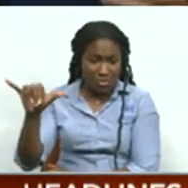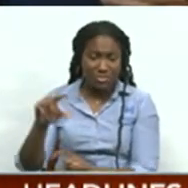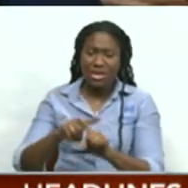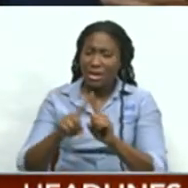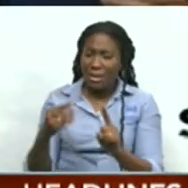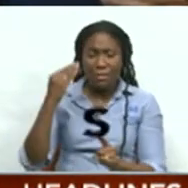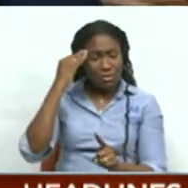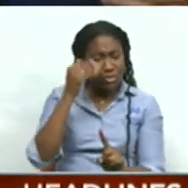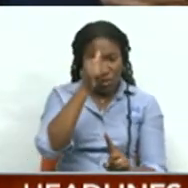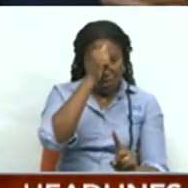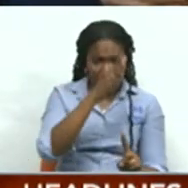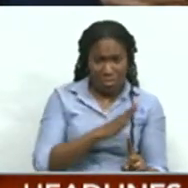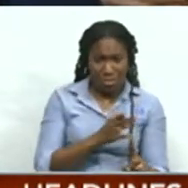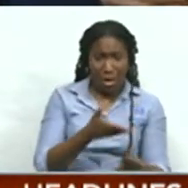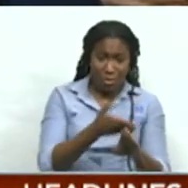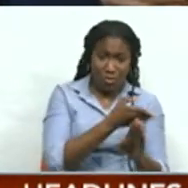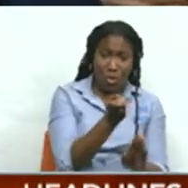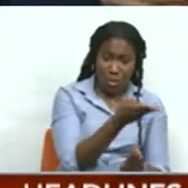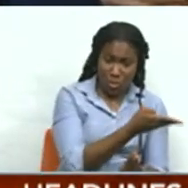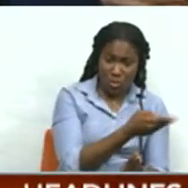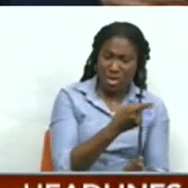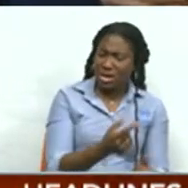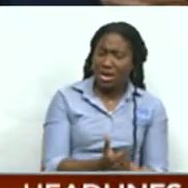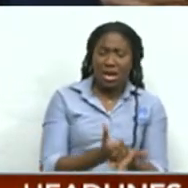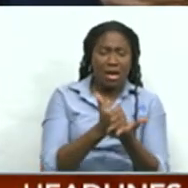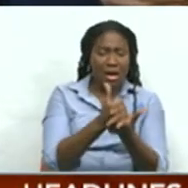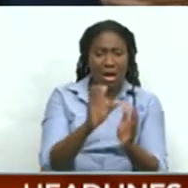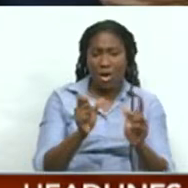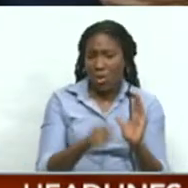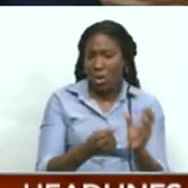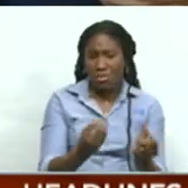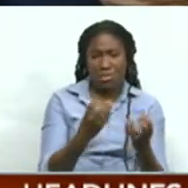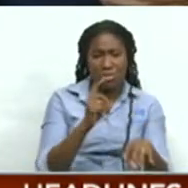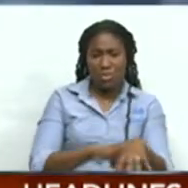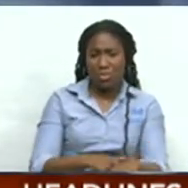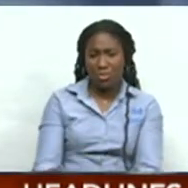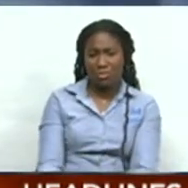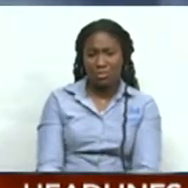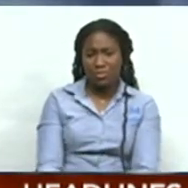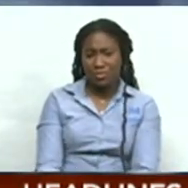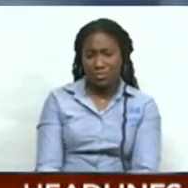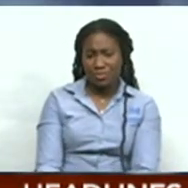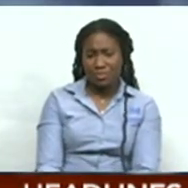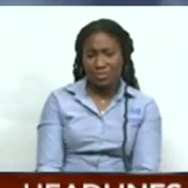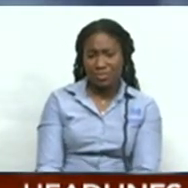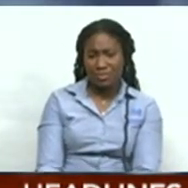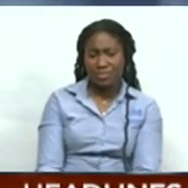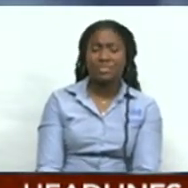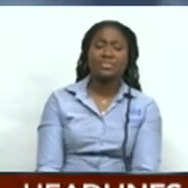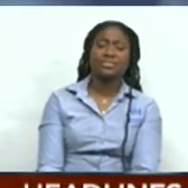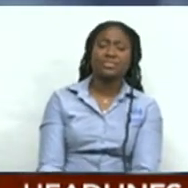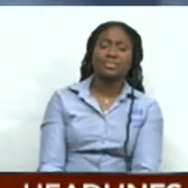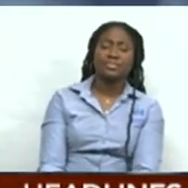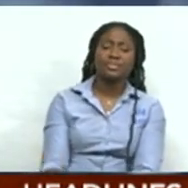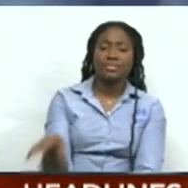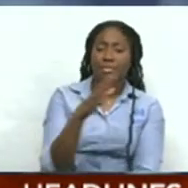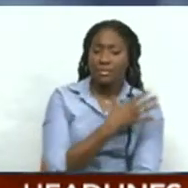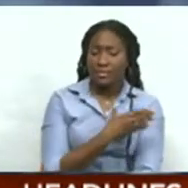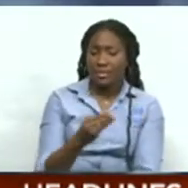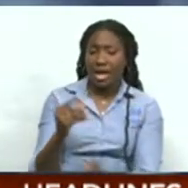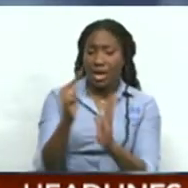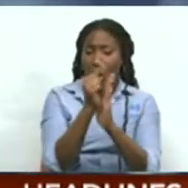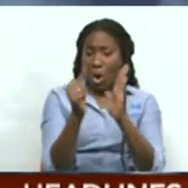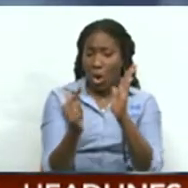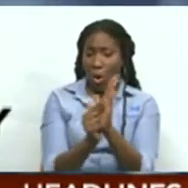court even after he retired in 2011. But there's a faction within the Law Association